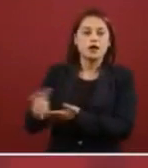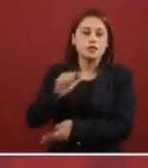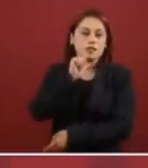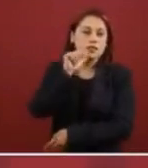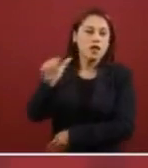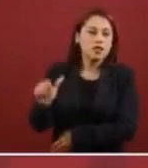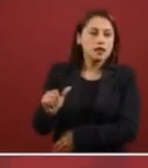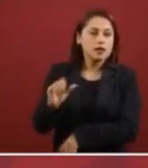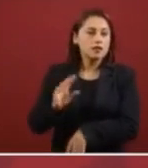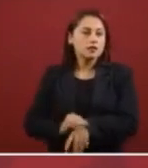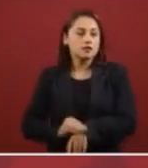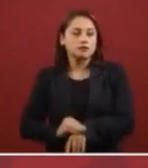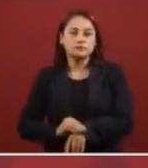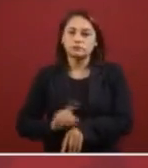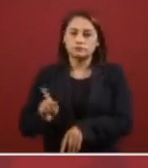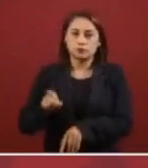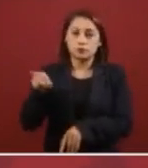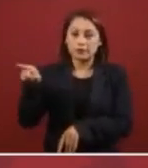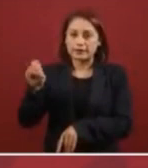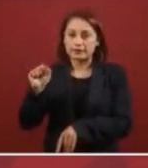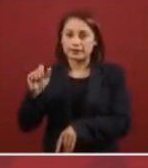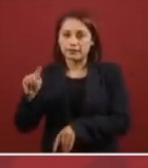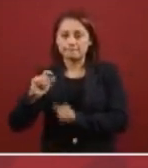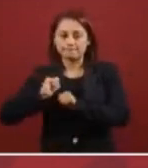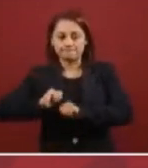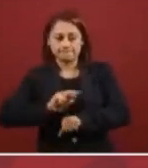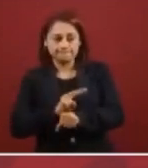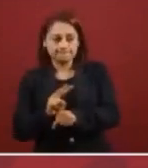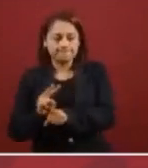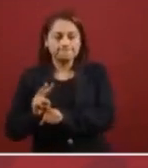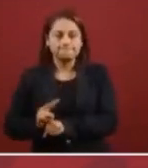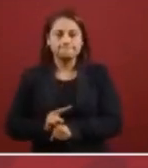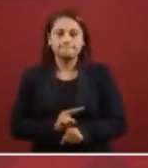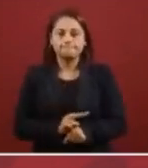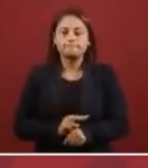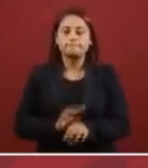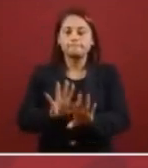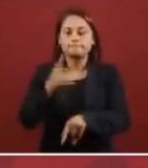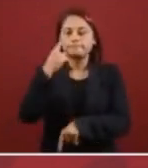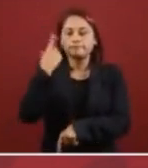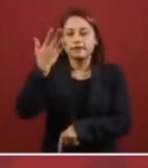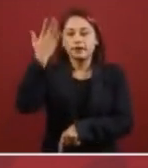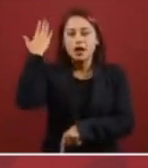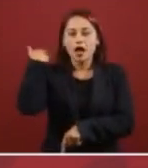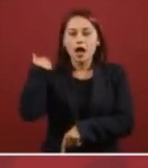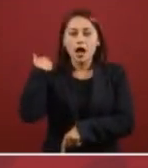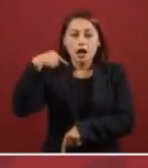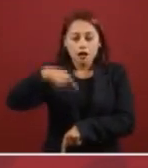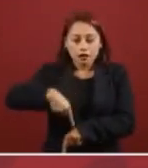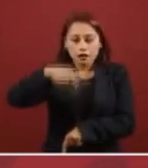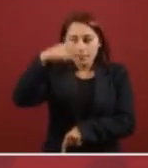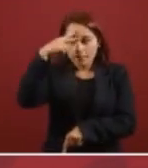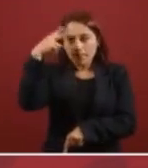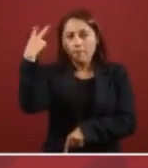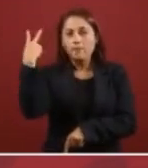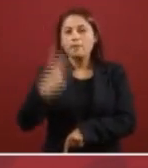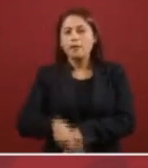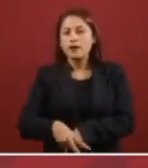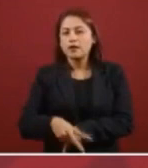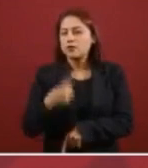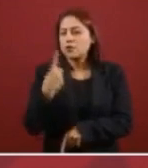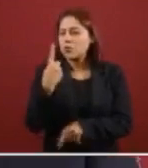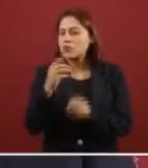en México, virtues of corruption in Mexico was or had to do with a lot of